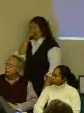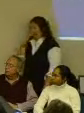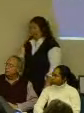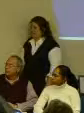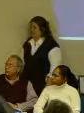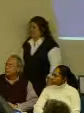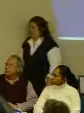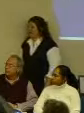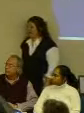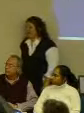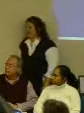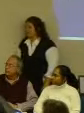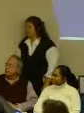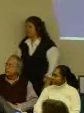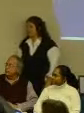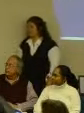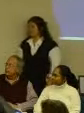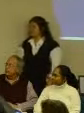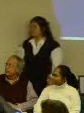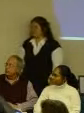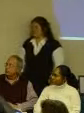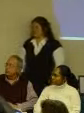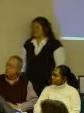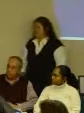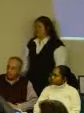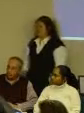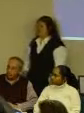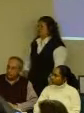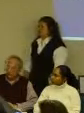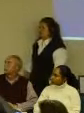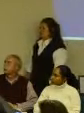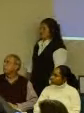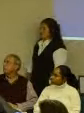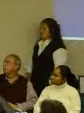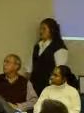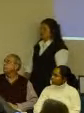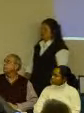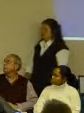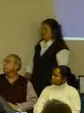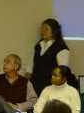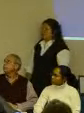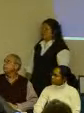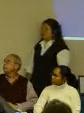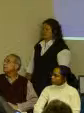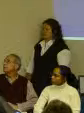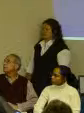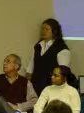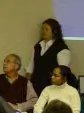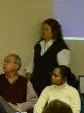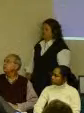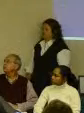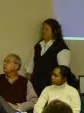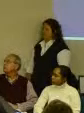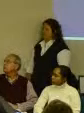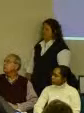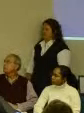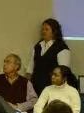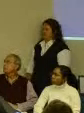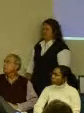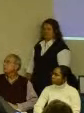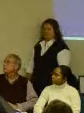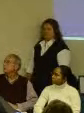Okay, thank you. And I would like to ask all of you, what you suggest,